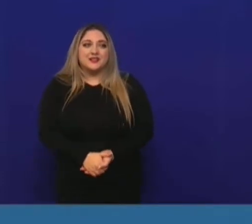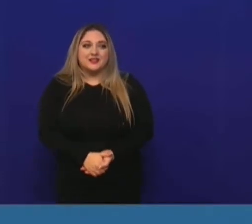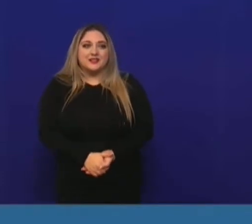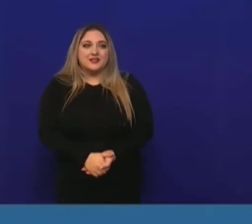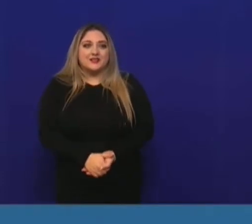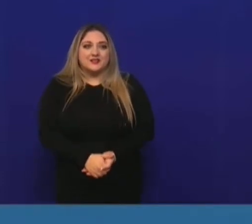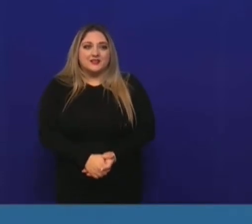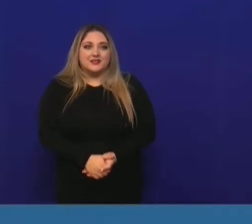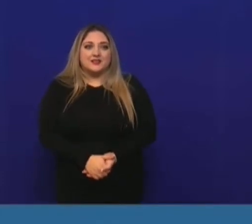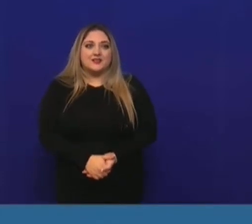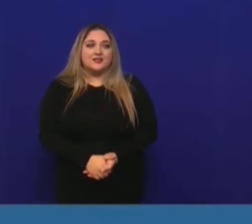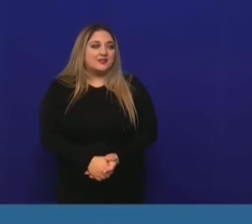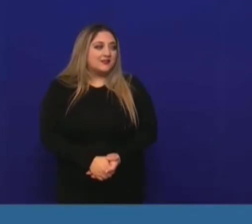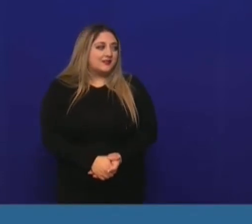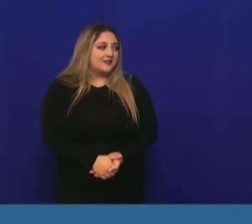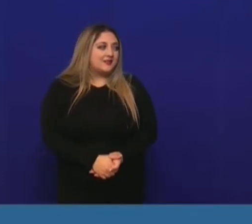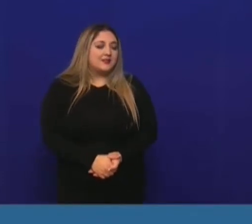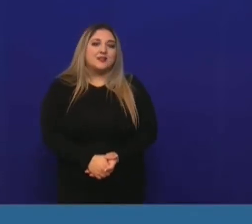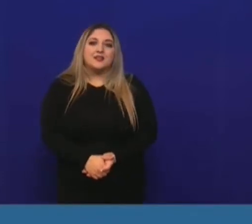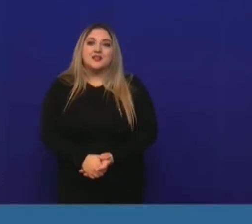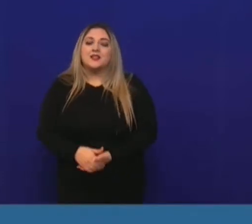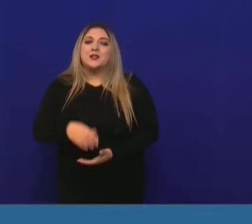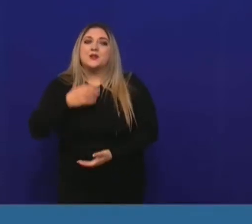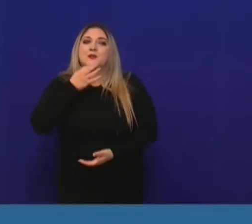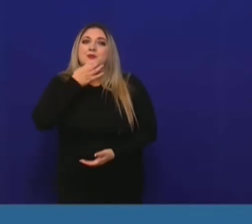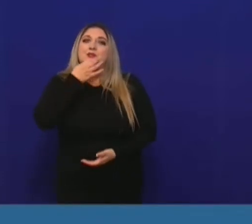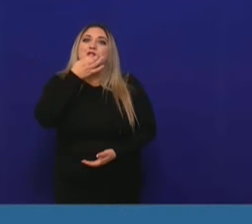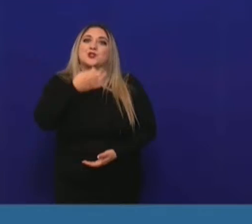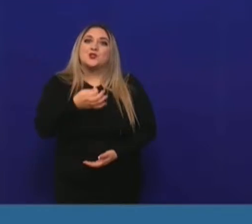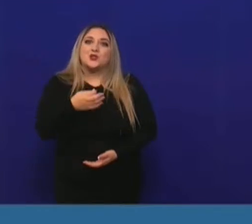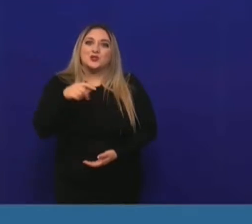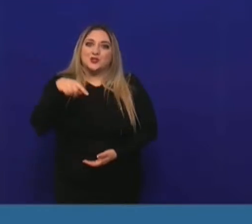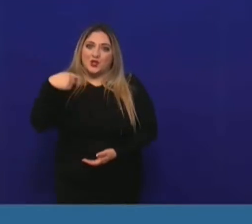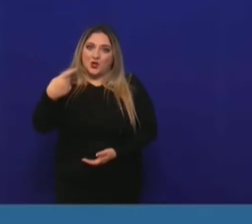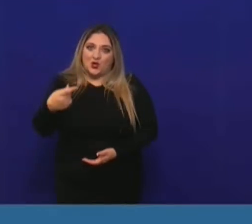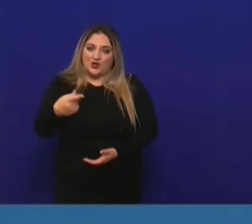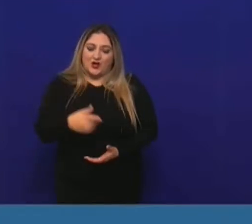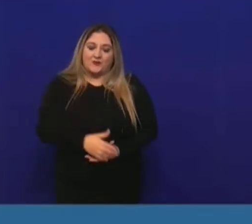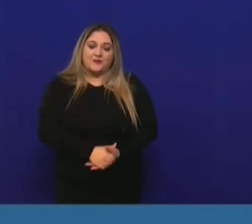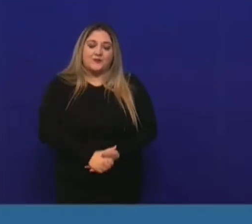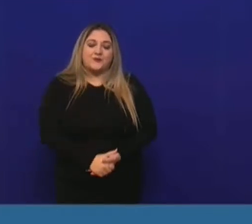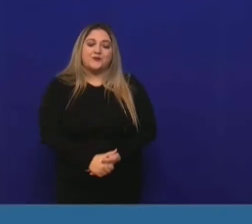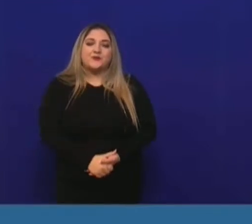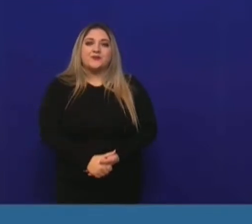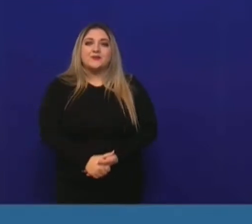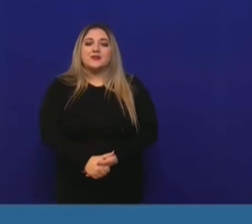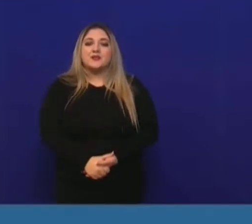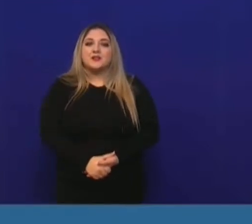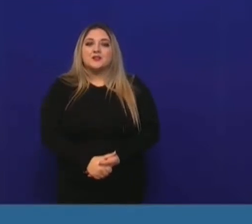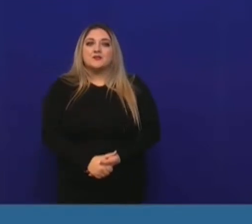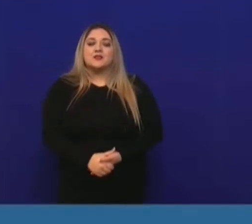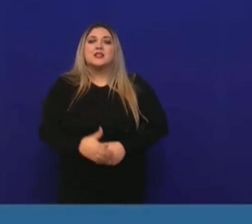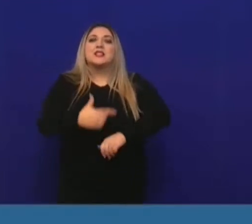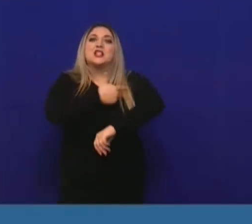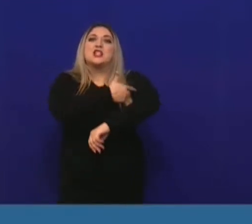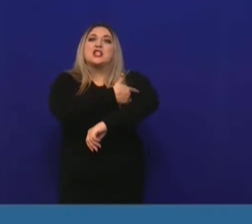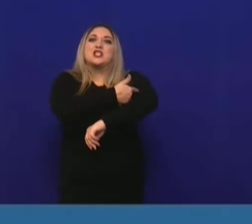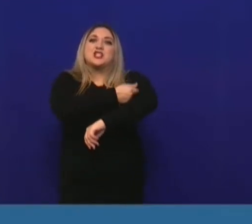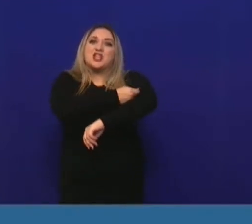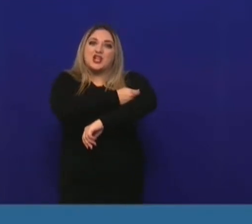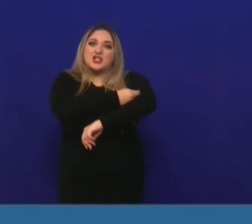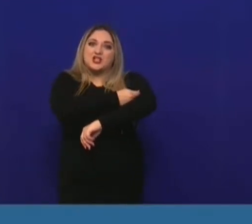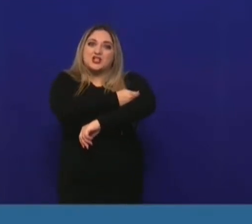Hi, good afternoon, Professor Gauci, Dafna Gassam, il-PBS minn Newsroom. Għandi domanda dwar it-tilqim li qed jingħata lil dawk li